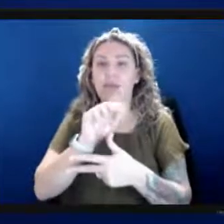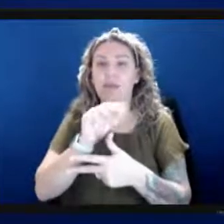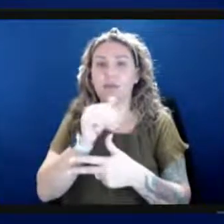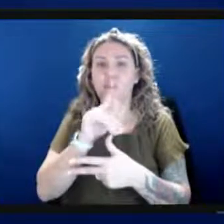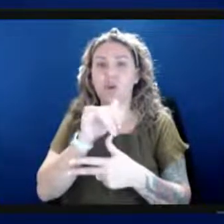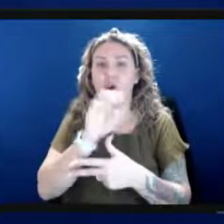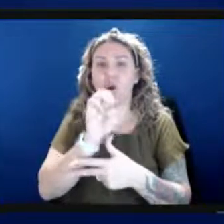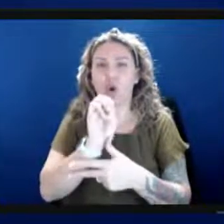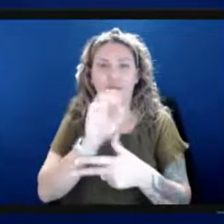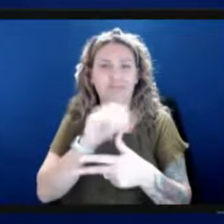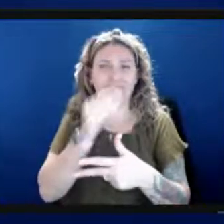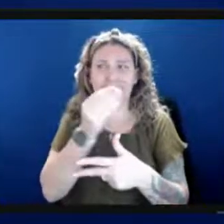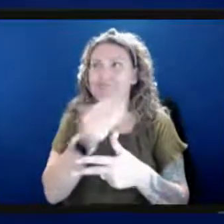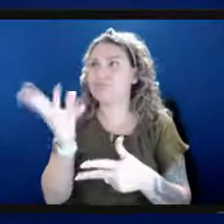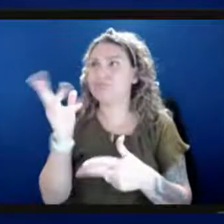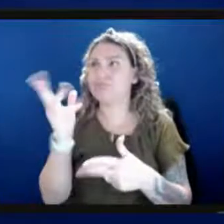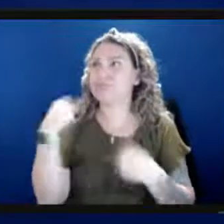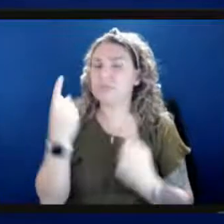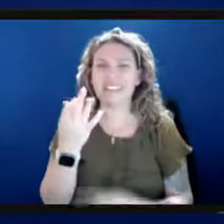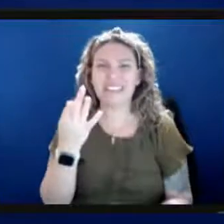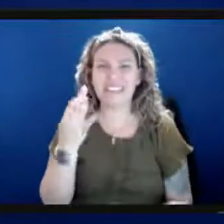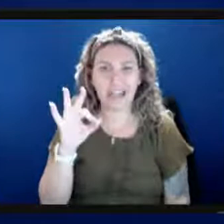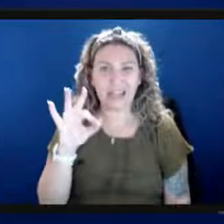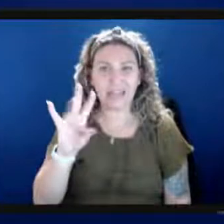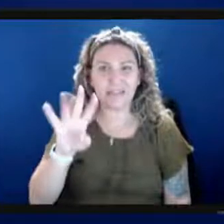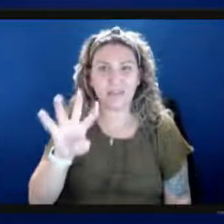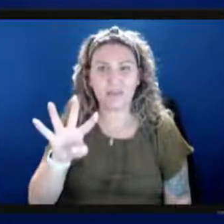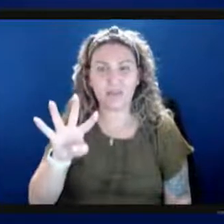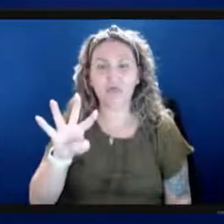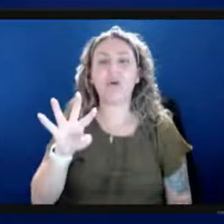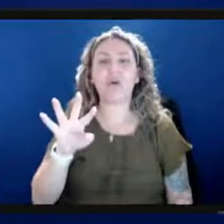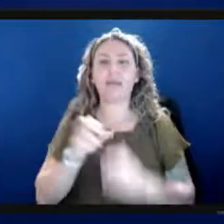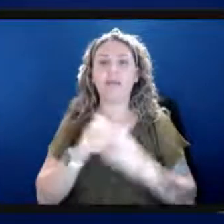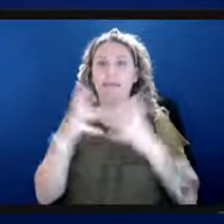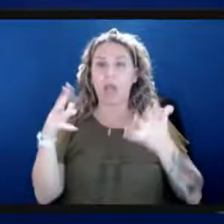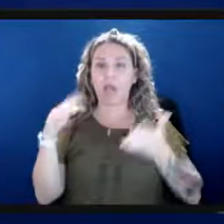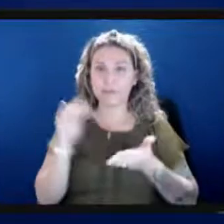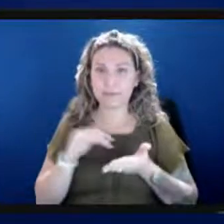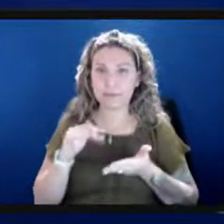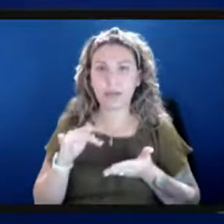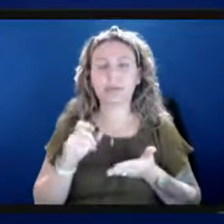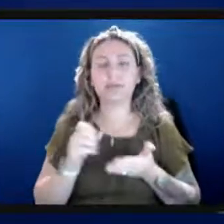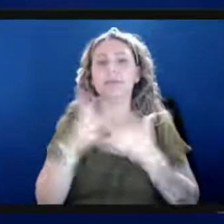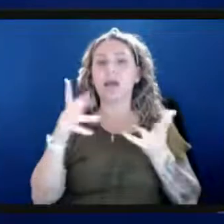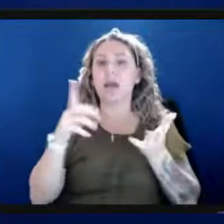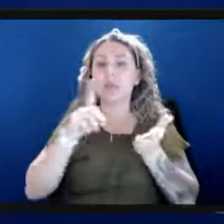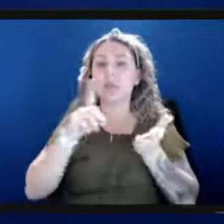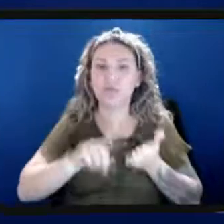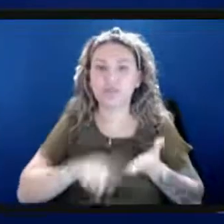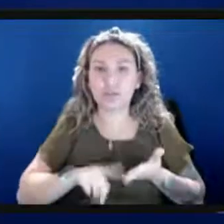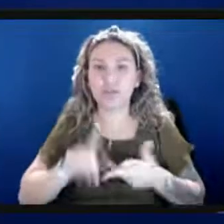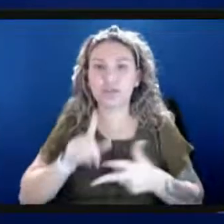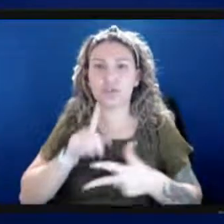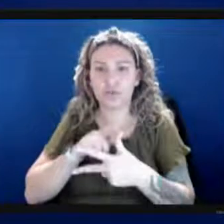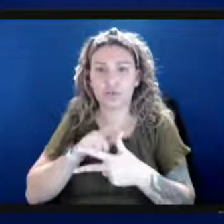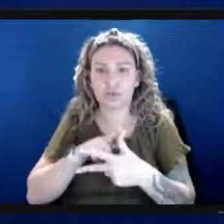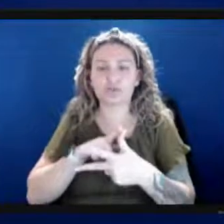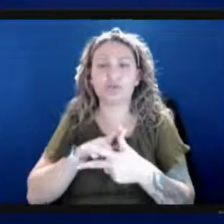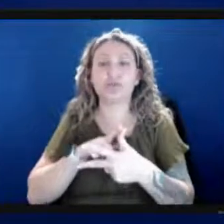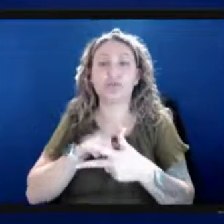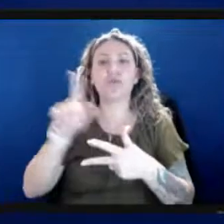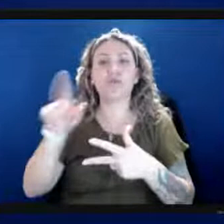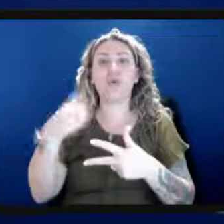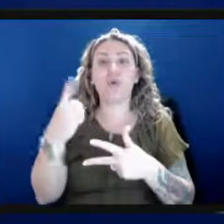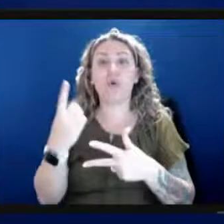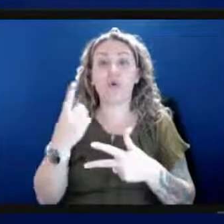since 1974. We have a lot of studies, lot of research, lot of use of this medication. Those can only be obtained